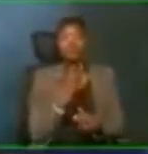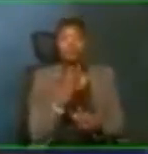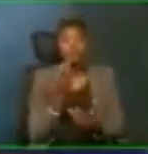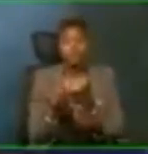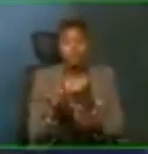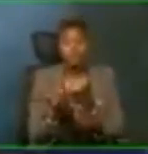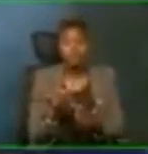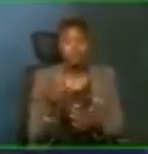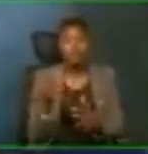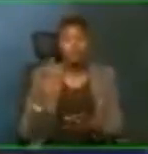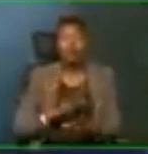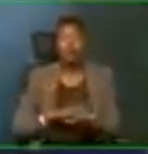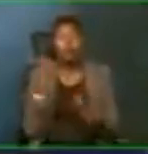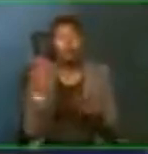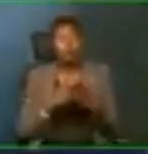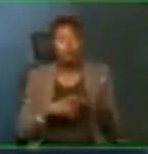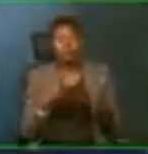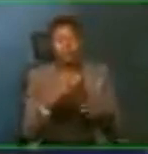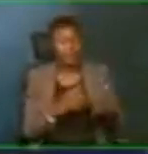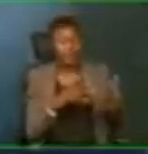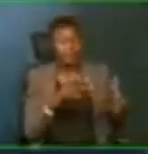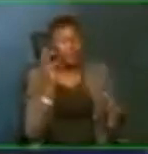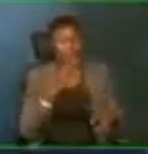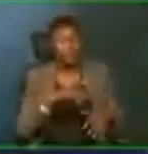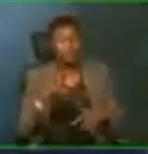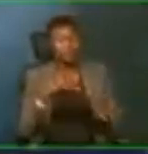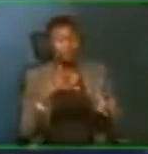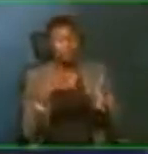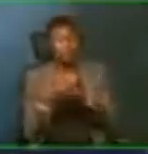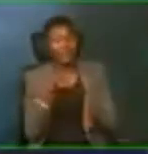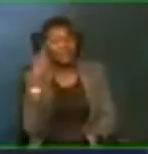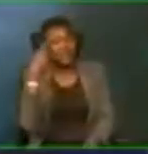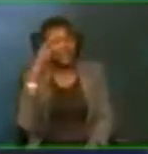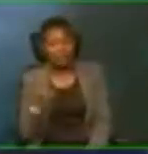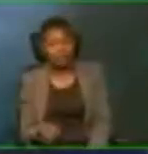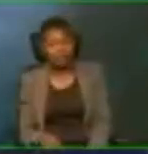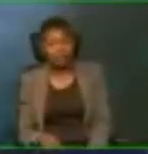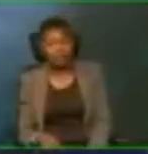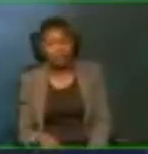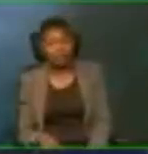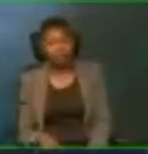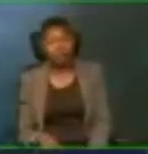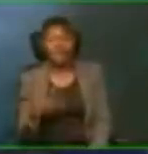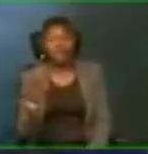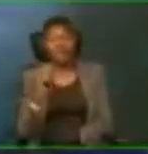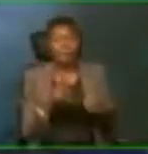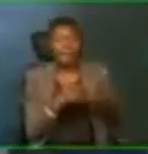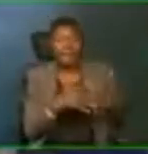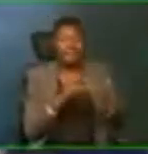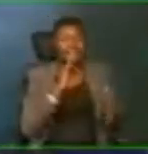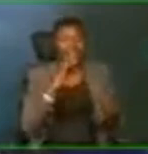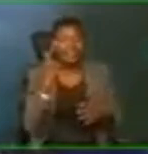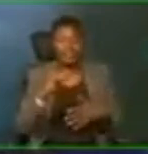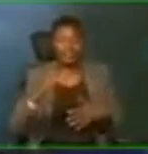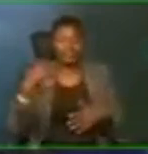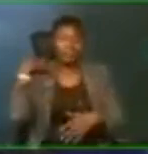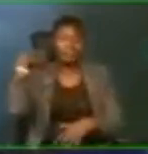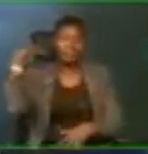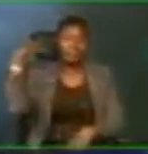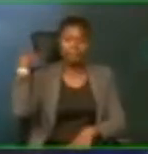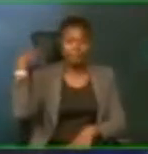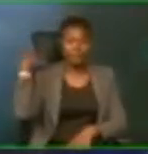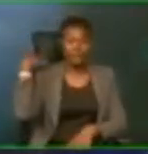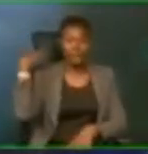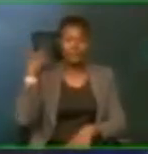on what the mechanic is going to use him for. The mechanic is the master. He's